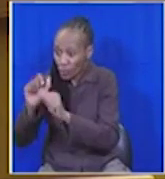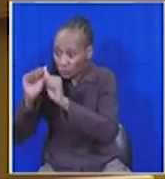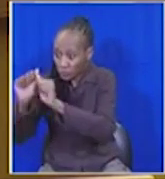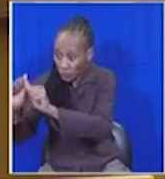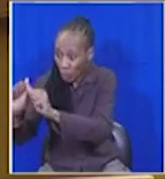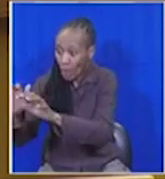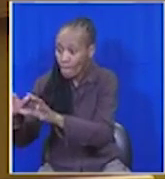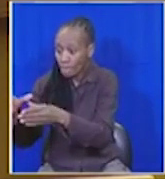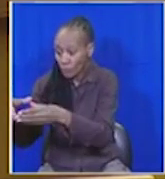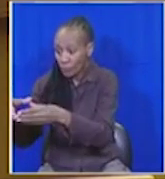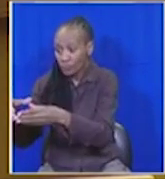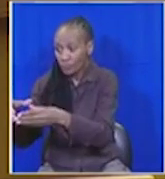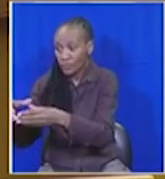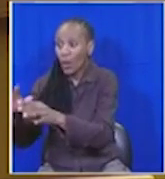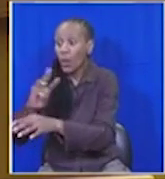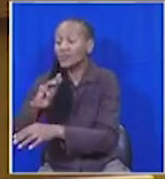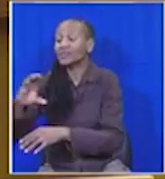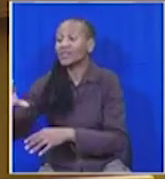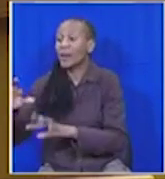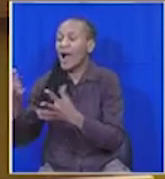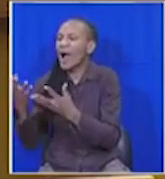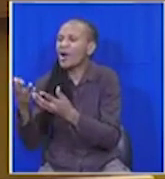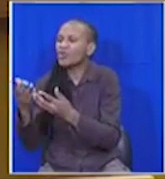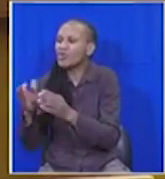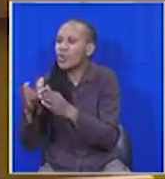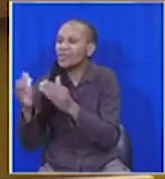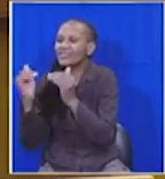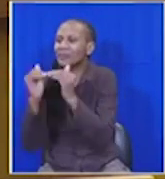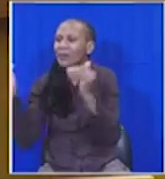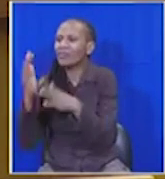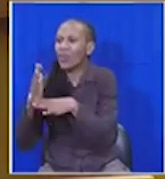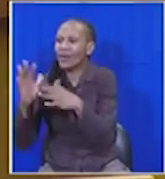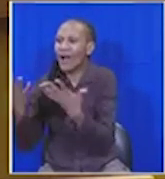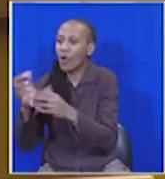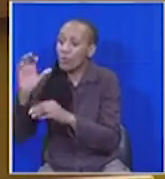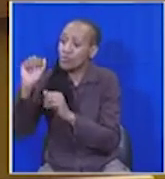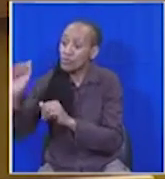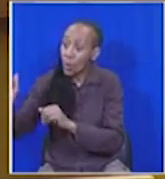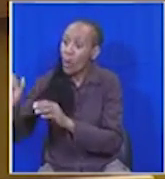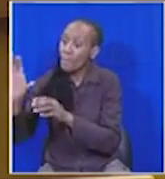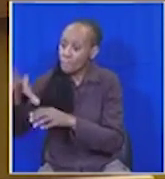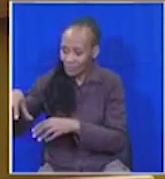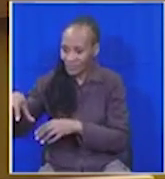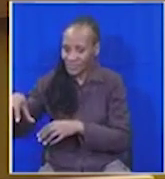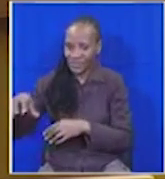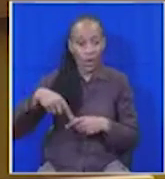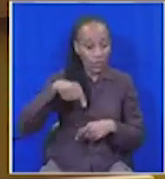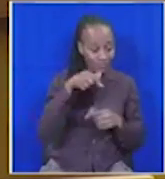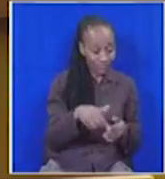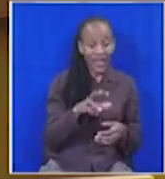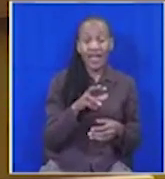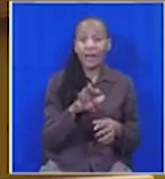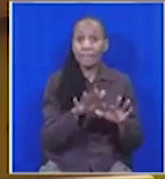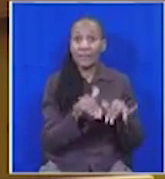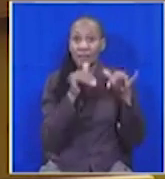do and how you improve democratic participation there. Only then. Now, we have a very serious